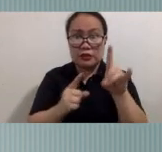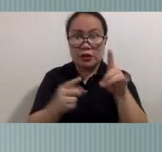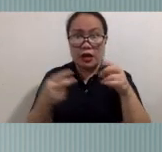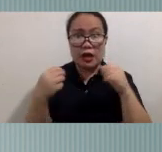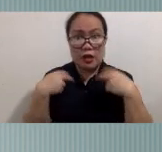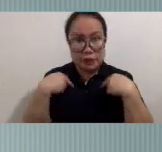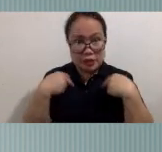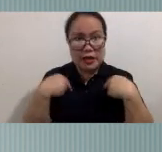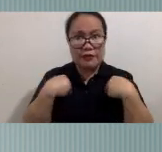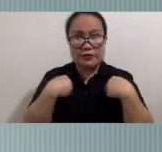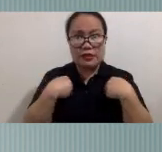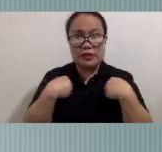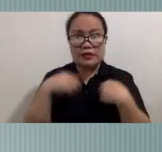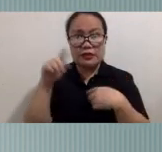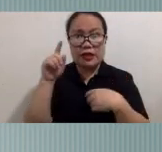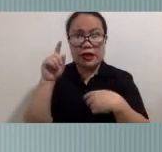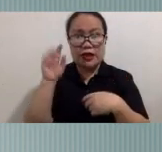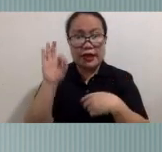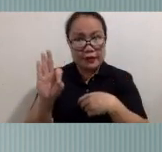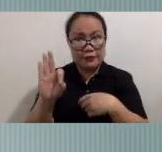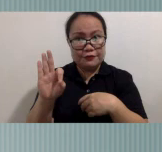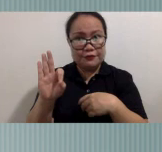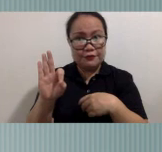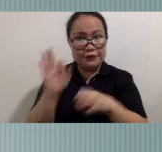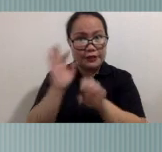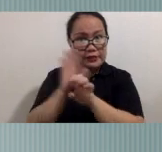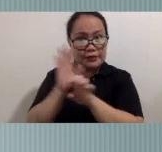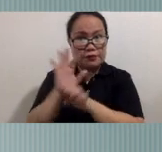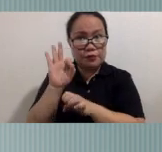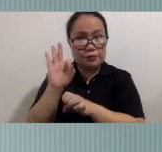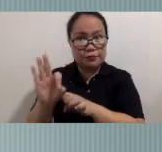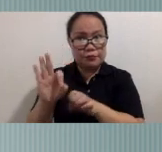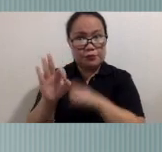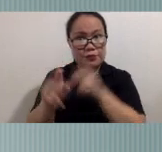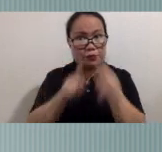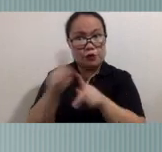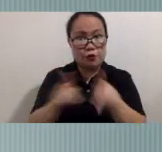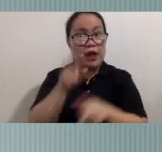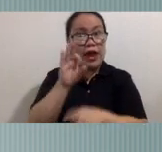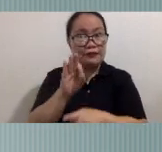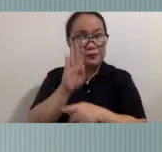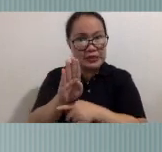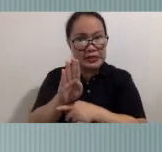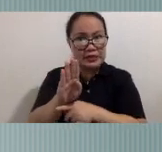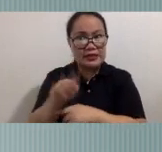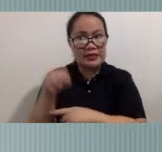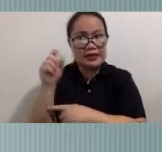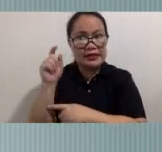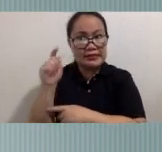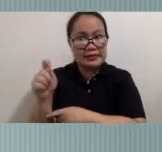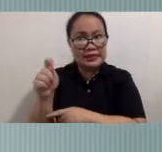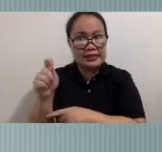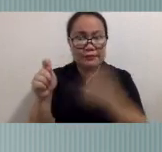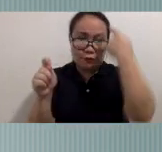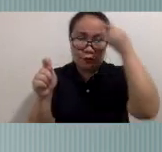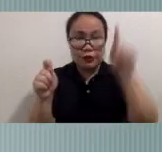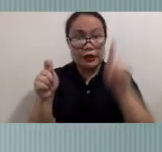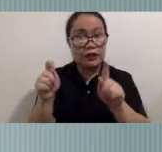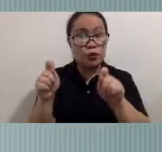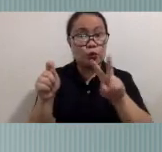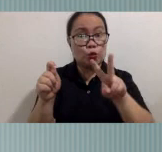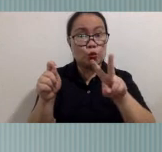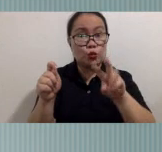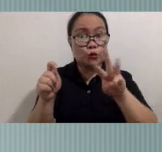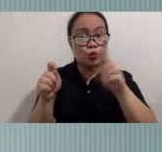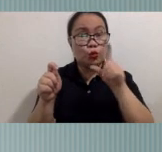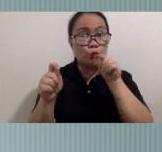have. So let us represent F for those people who have Facebook accounts, T for people